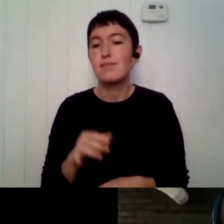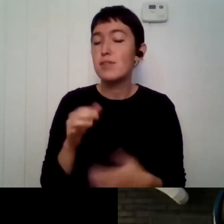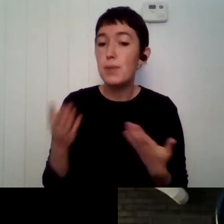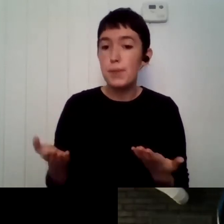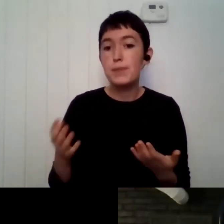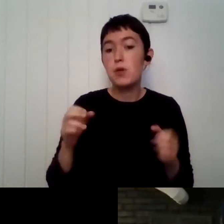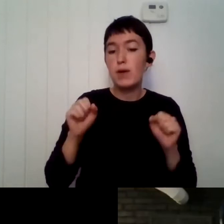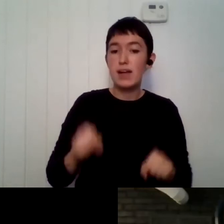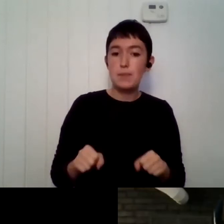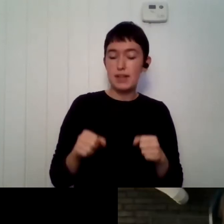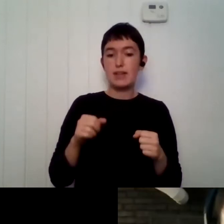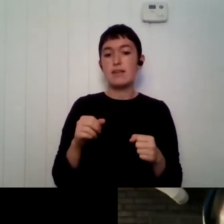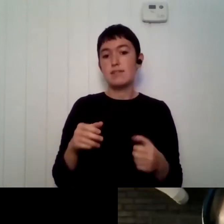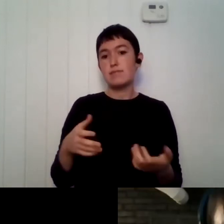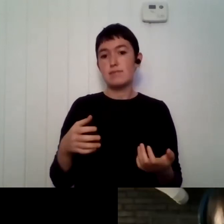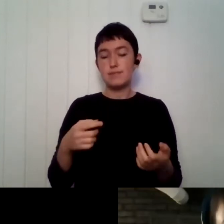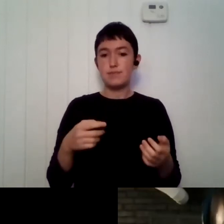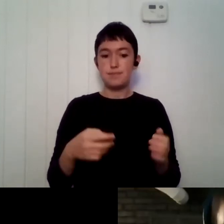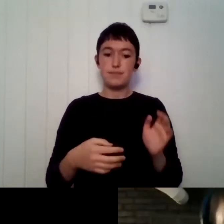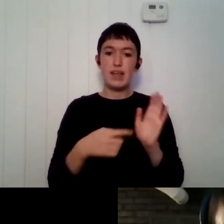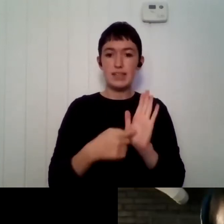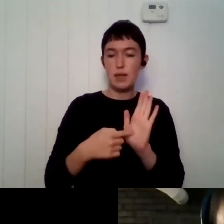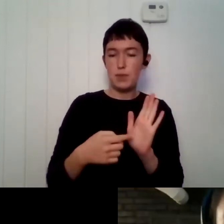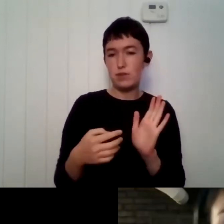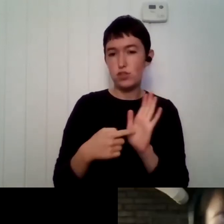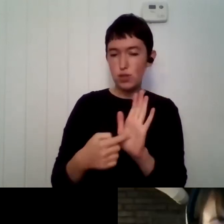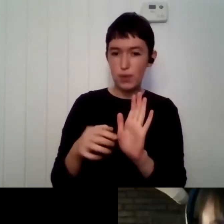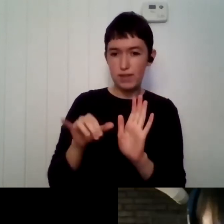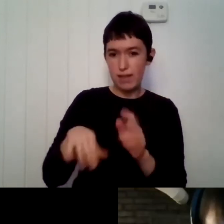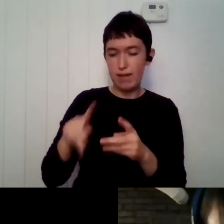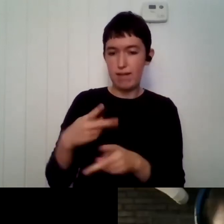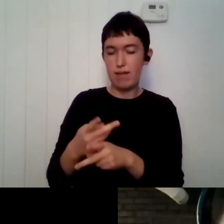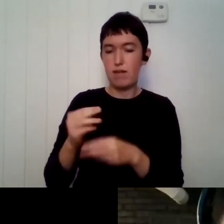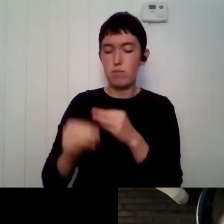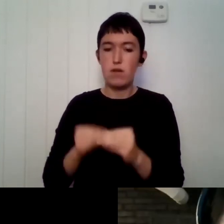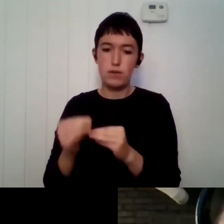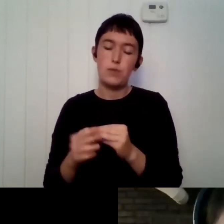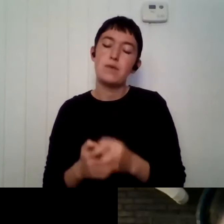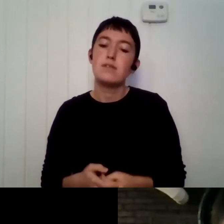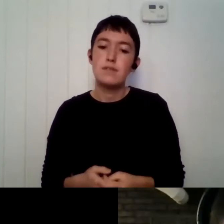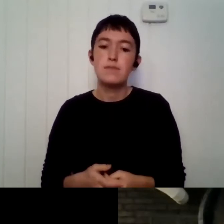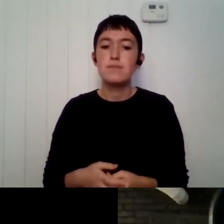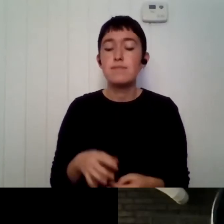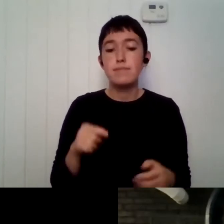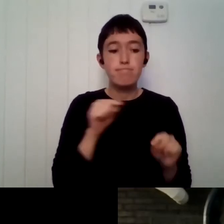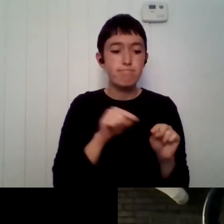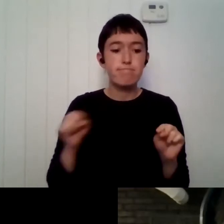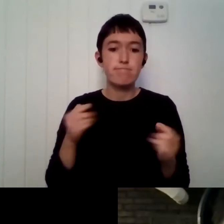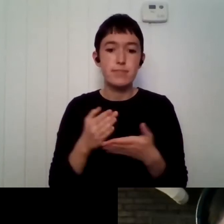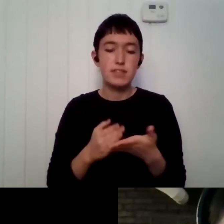types of models we have now, and there's a lot of work aiming to incorporate 3D information into other models. So these are some of